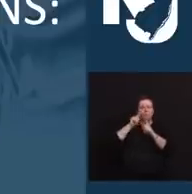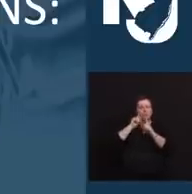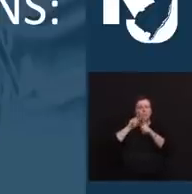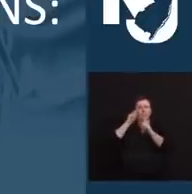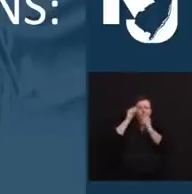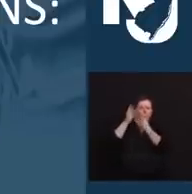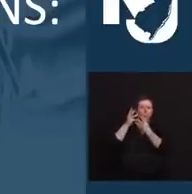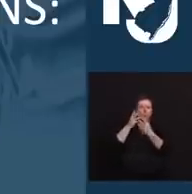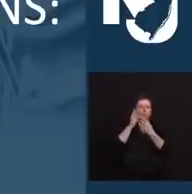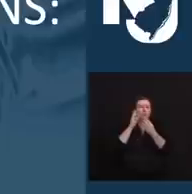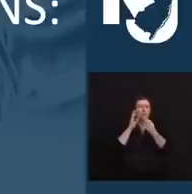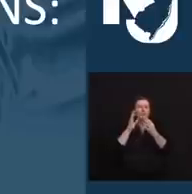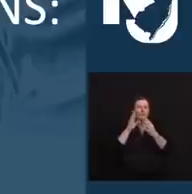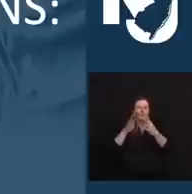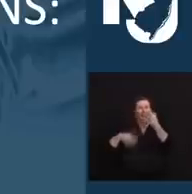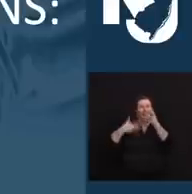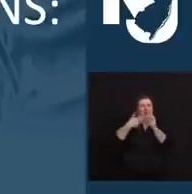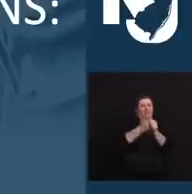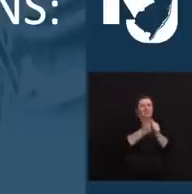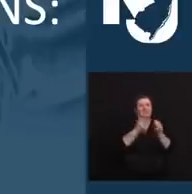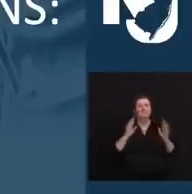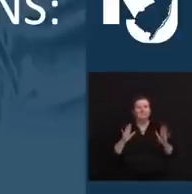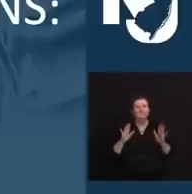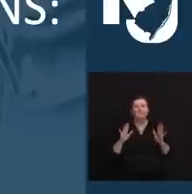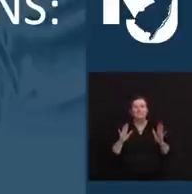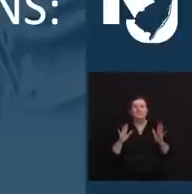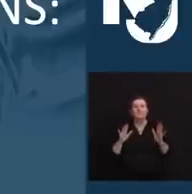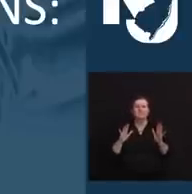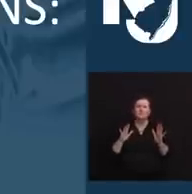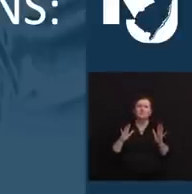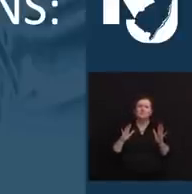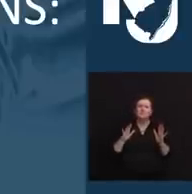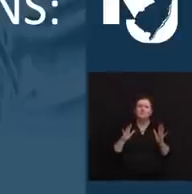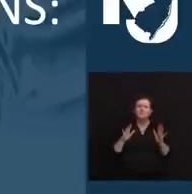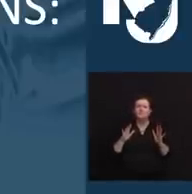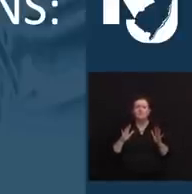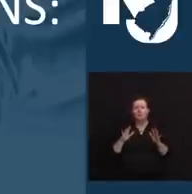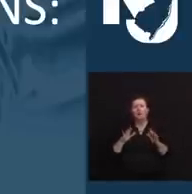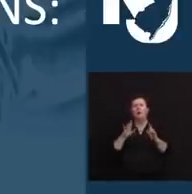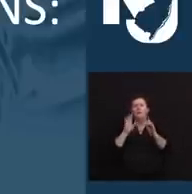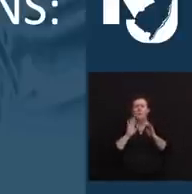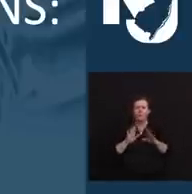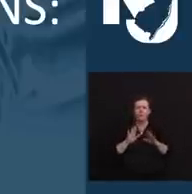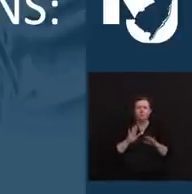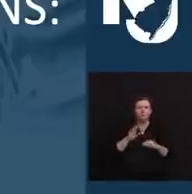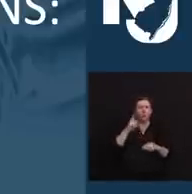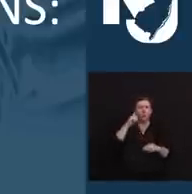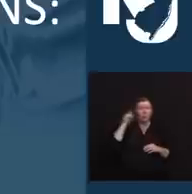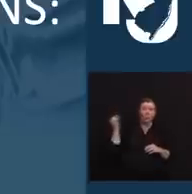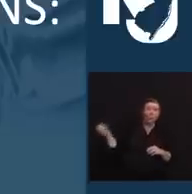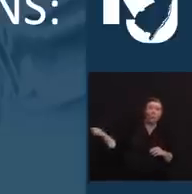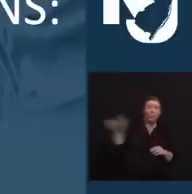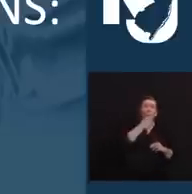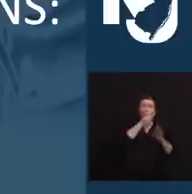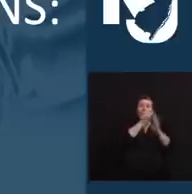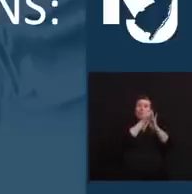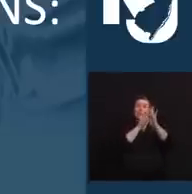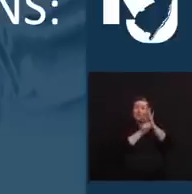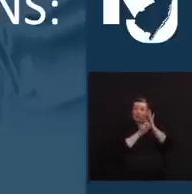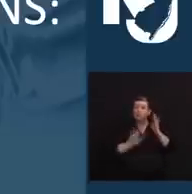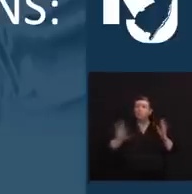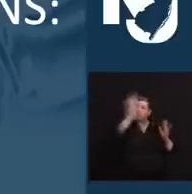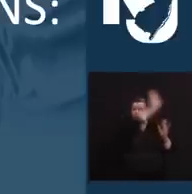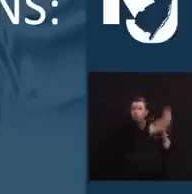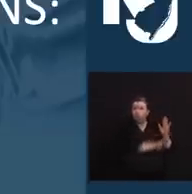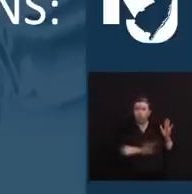to one earlier. I had a conversation about another one. I think this is what every American state is going through, frankly, but there is no